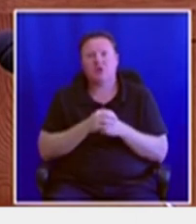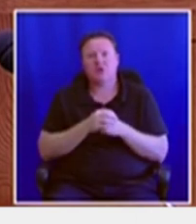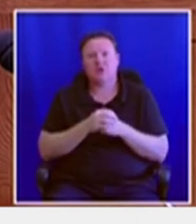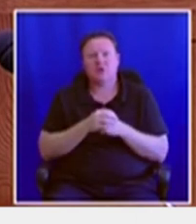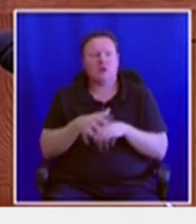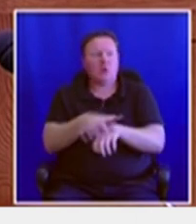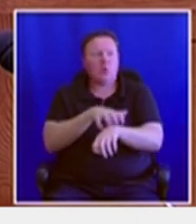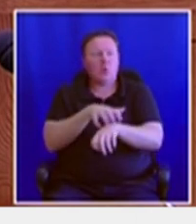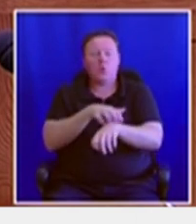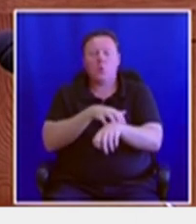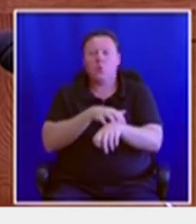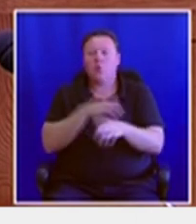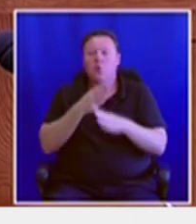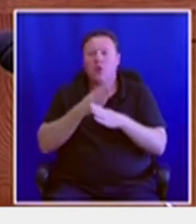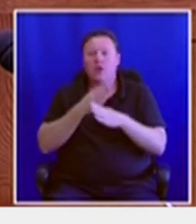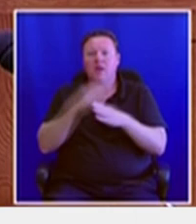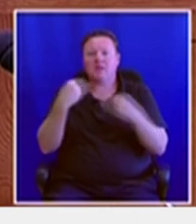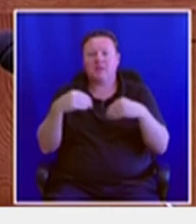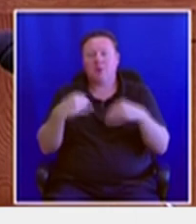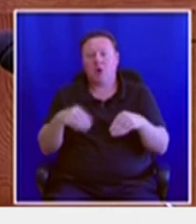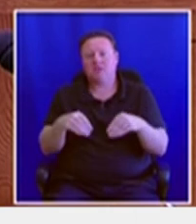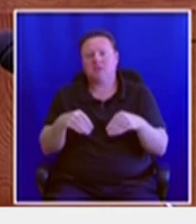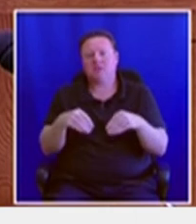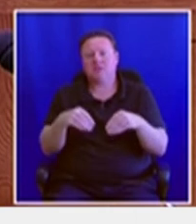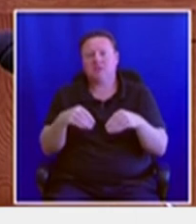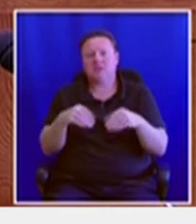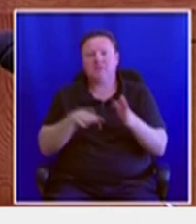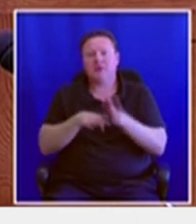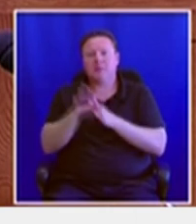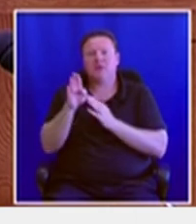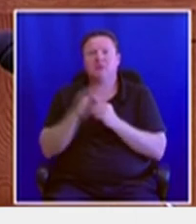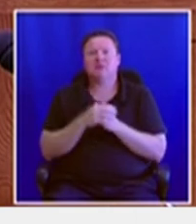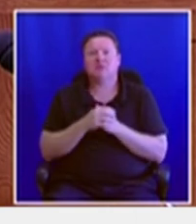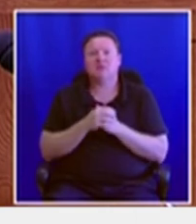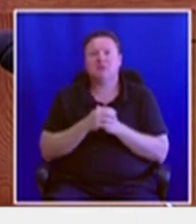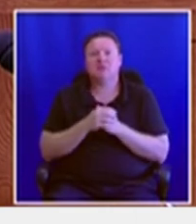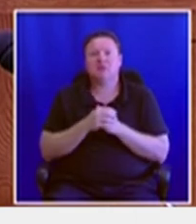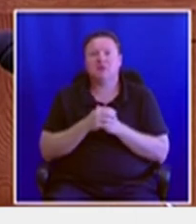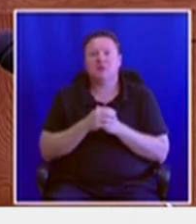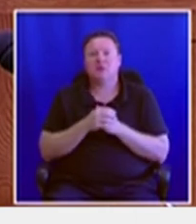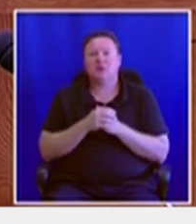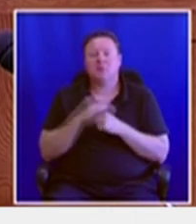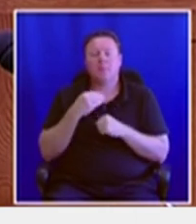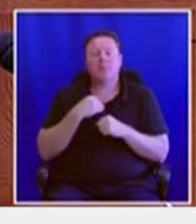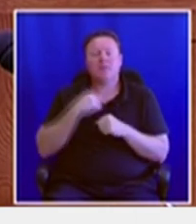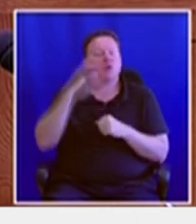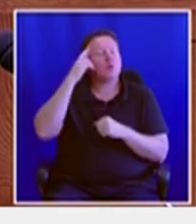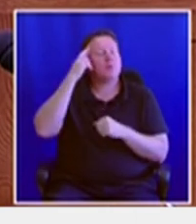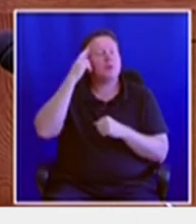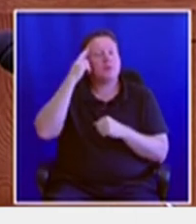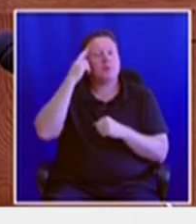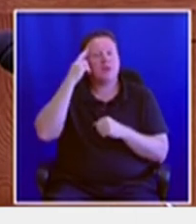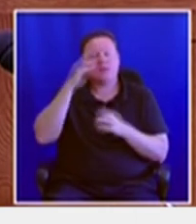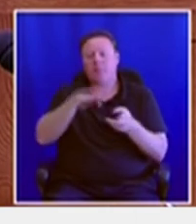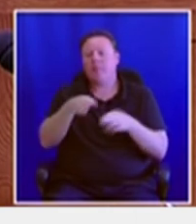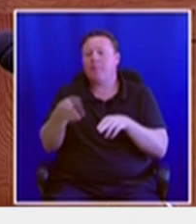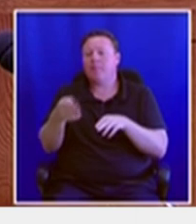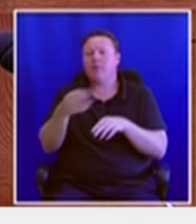rural enterprise development. I recall the late Inkosi Sipho